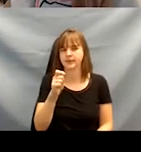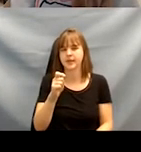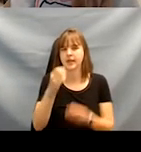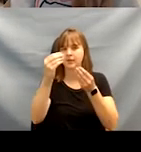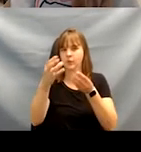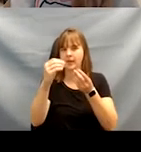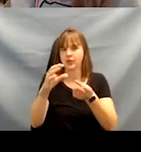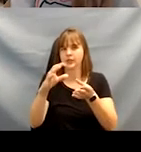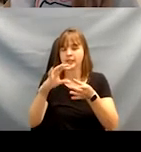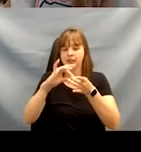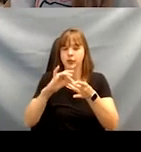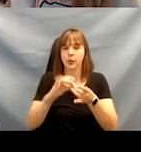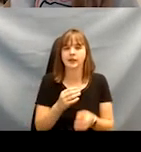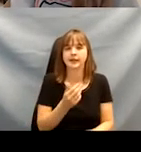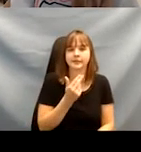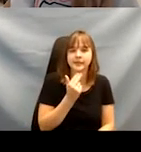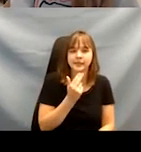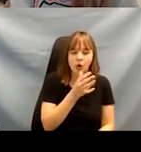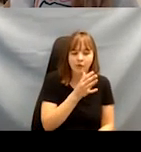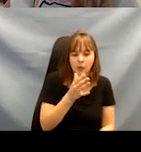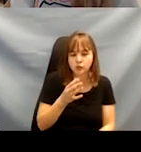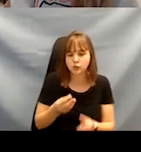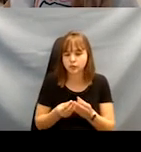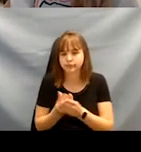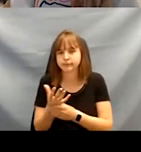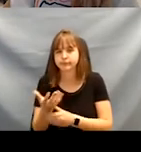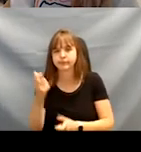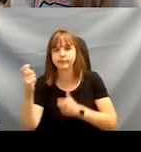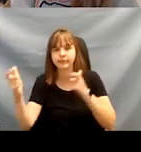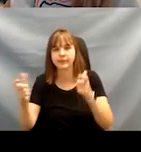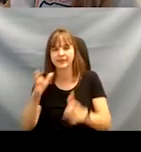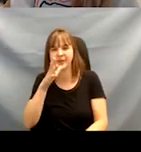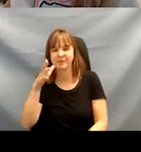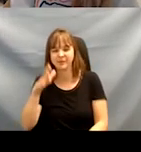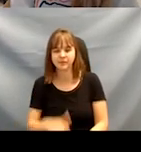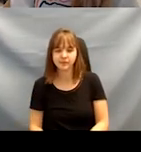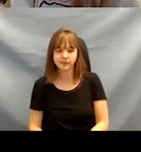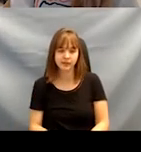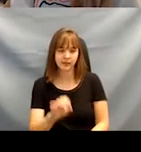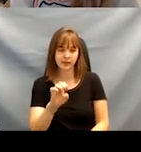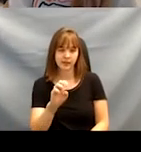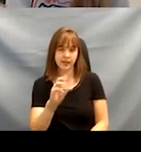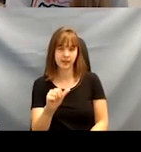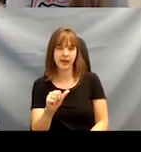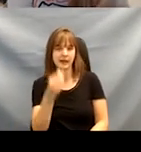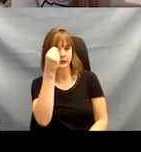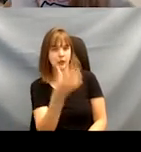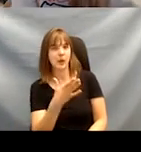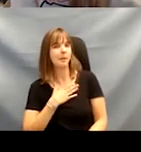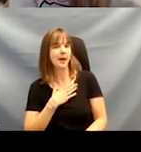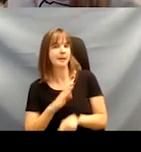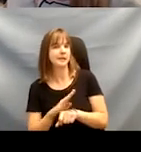information about how you really perceive the growth of your business. Yeah, my business is actually shrinking a little